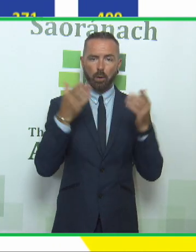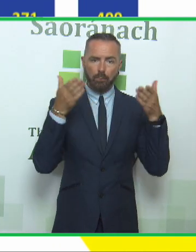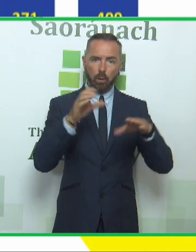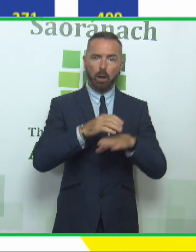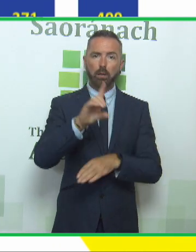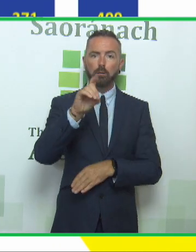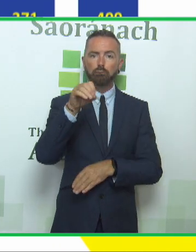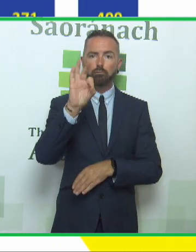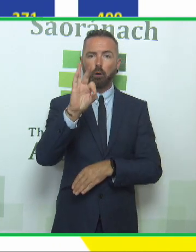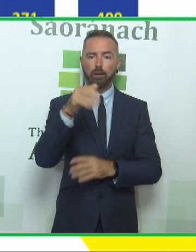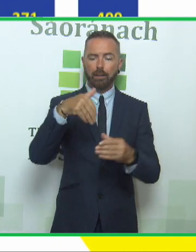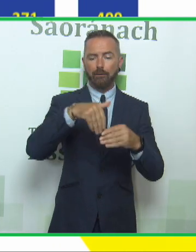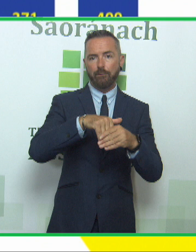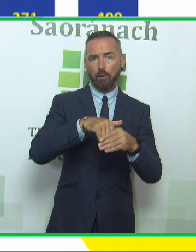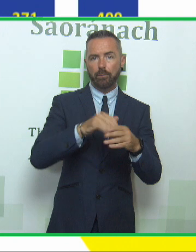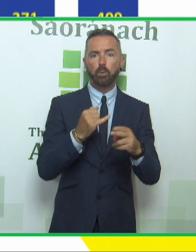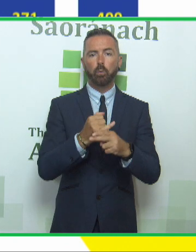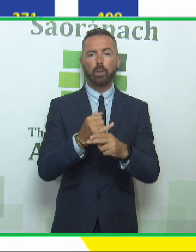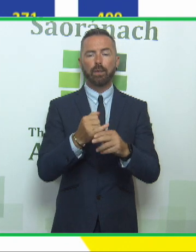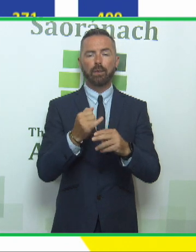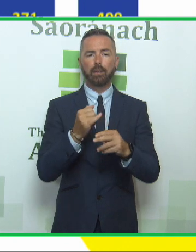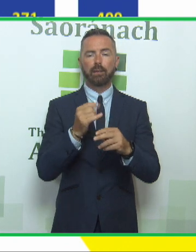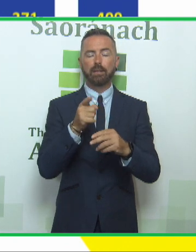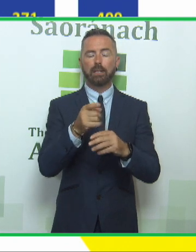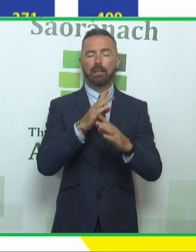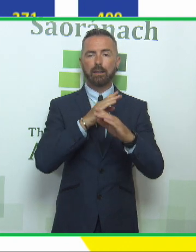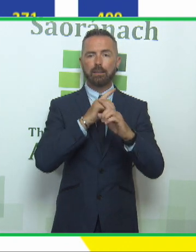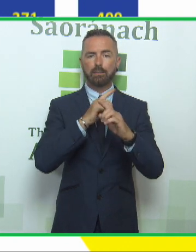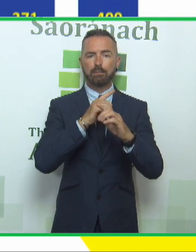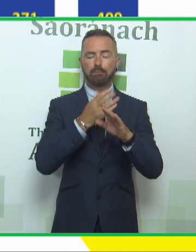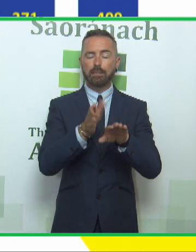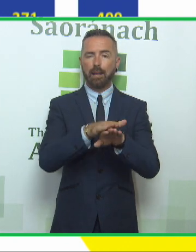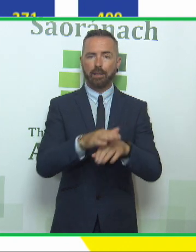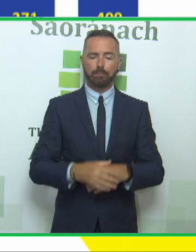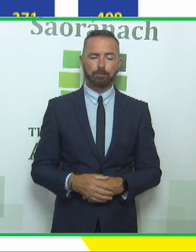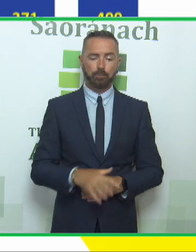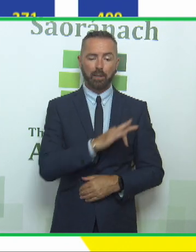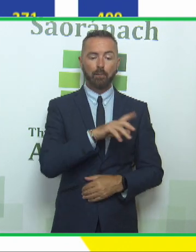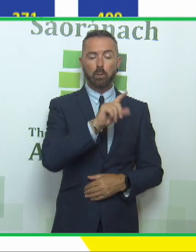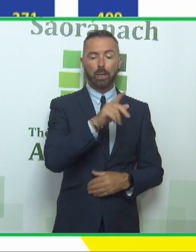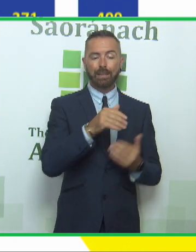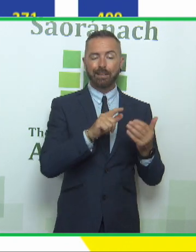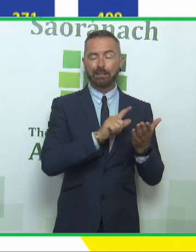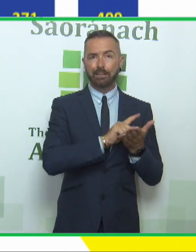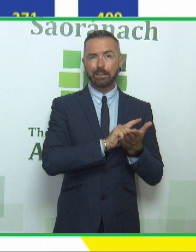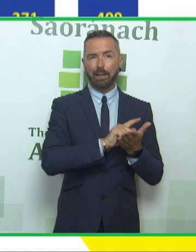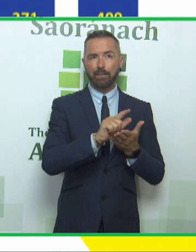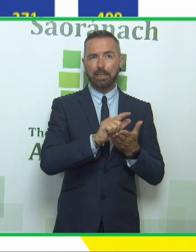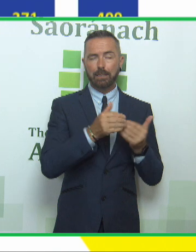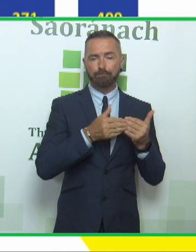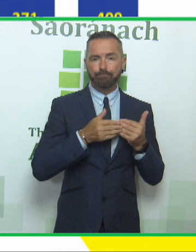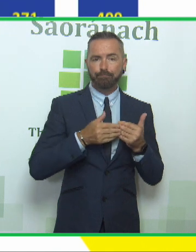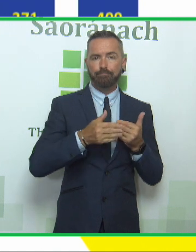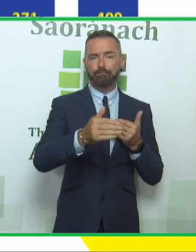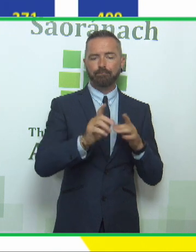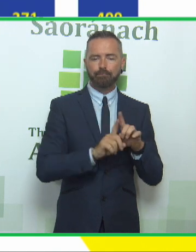drug-involved. And so what we can see here in this data is that really from 2017, there's been a sustained increase in the number